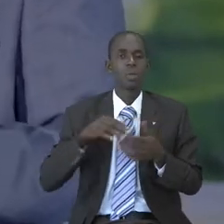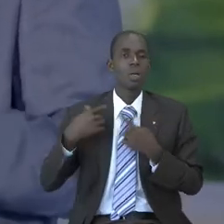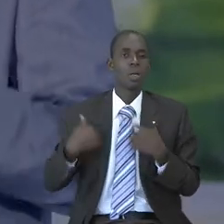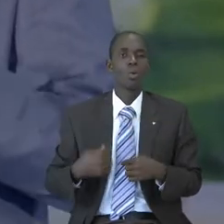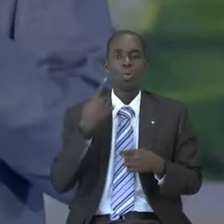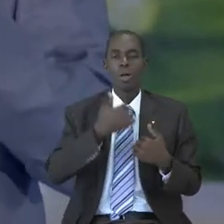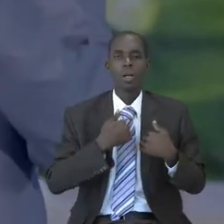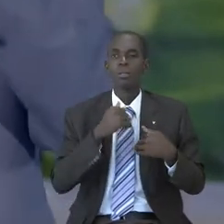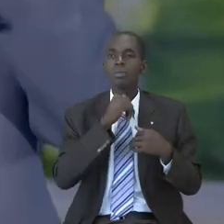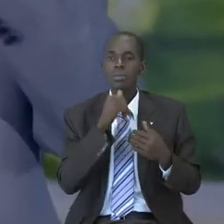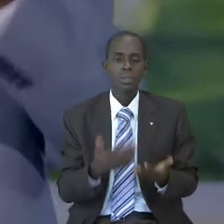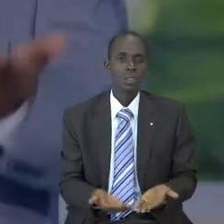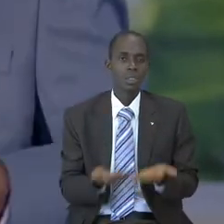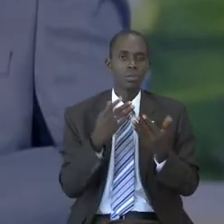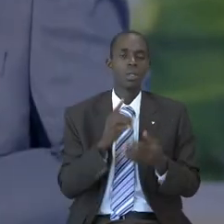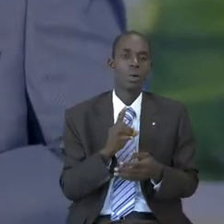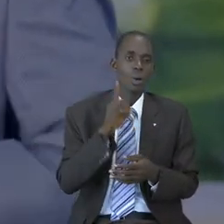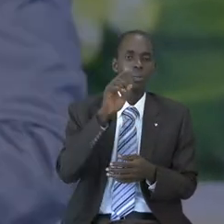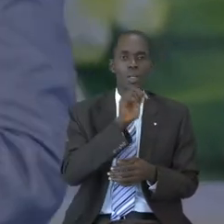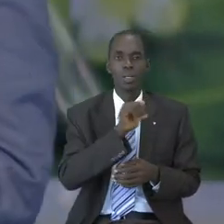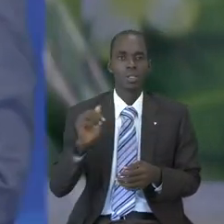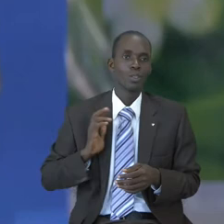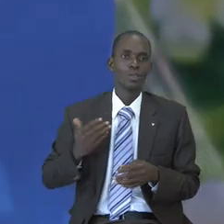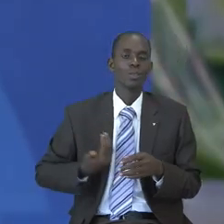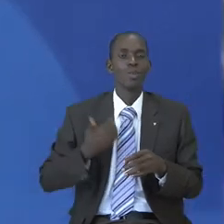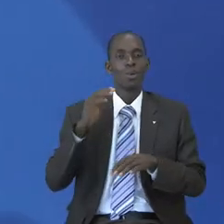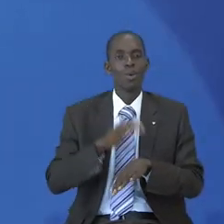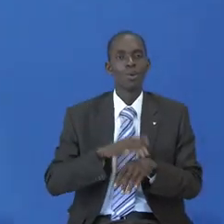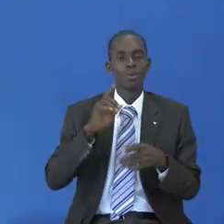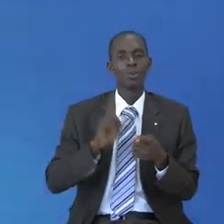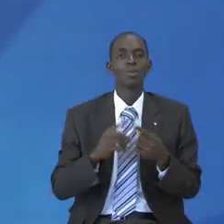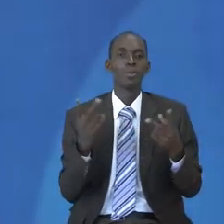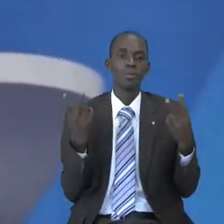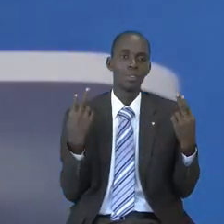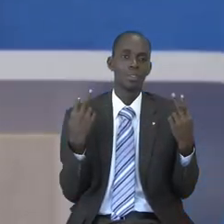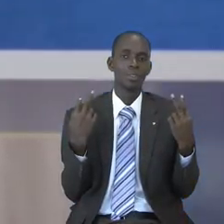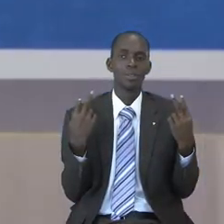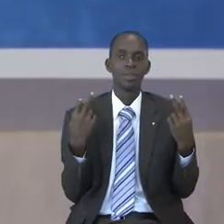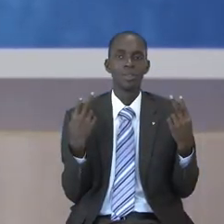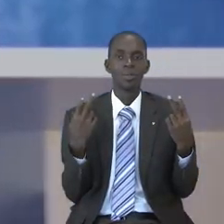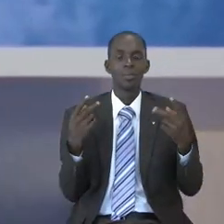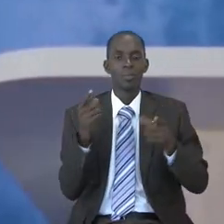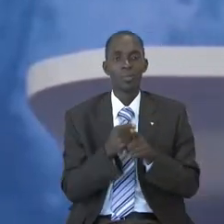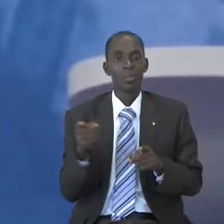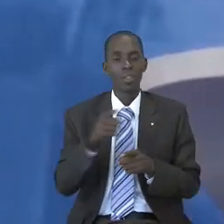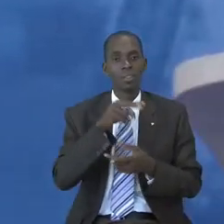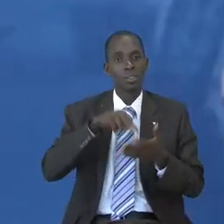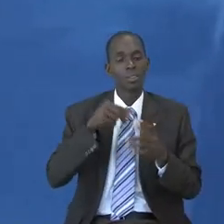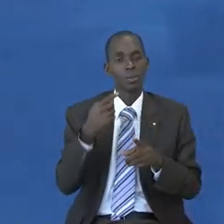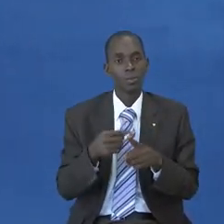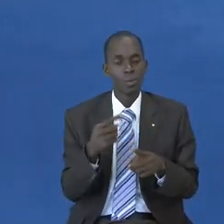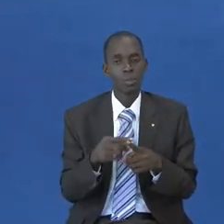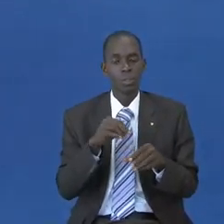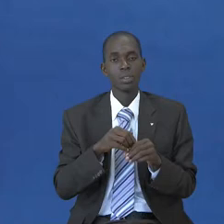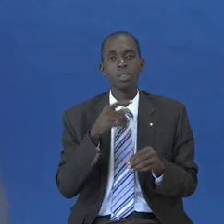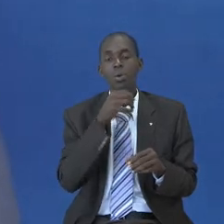not lifted up his soul unto vanity. And as you read the Old Testament and the New